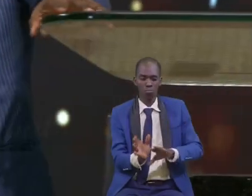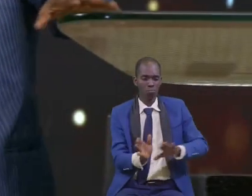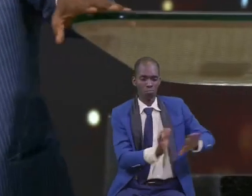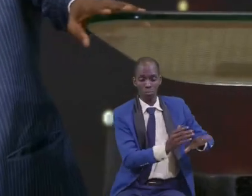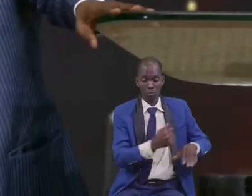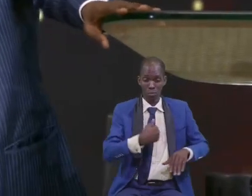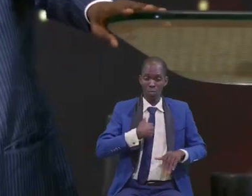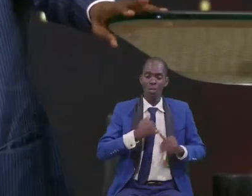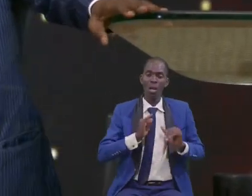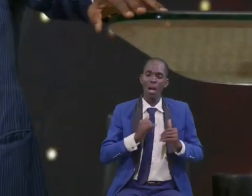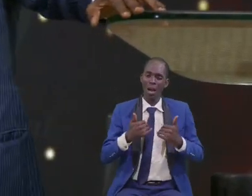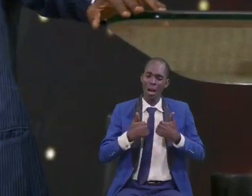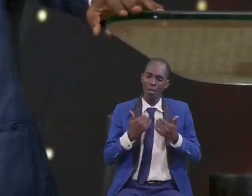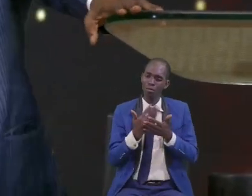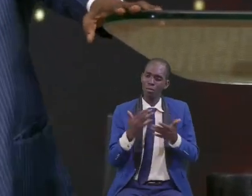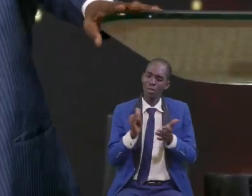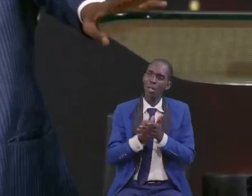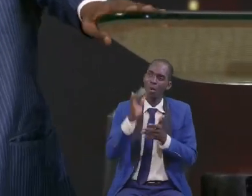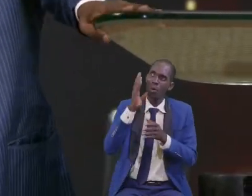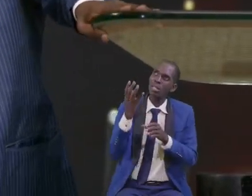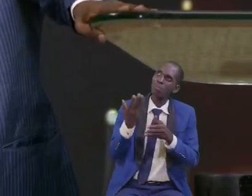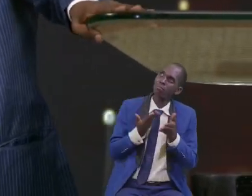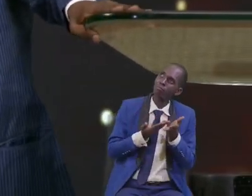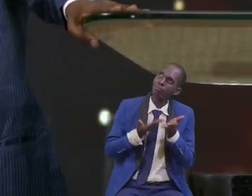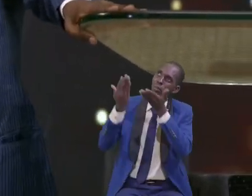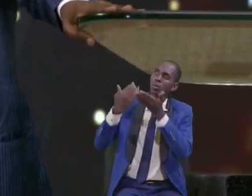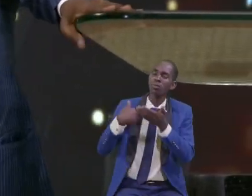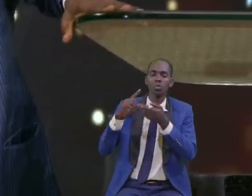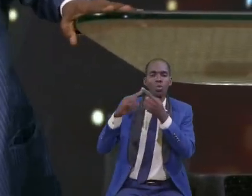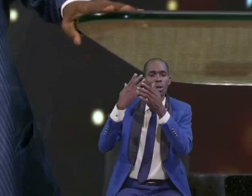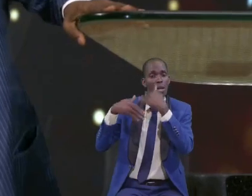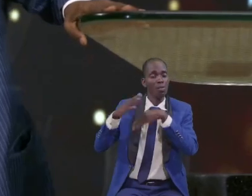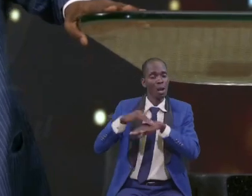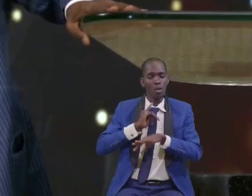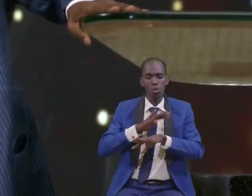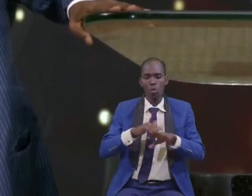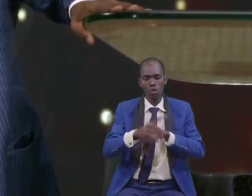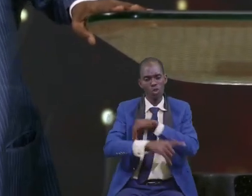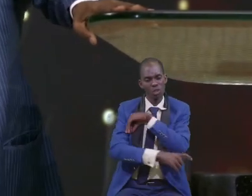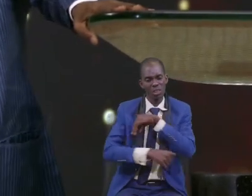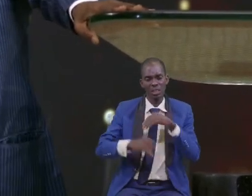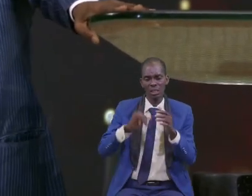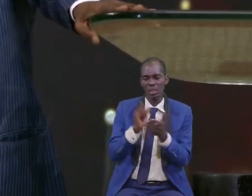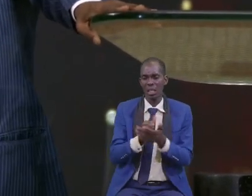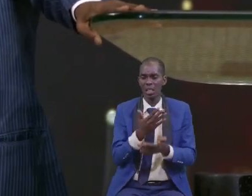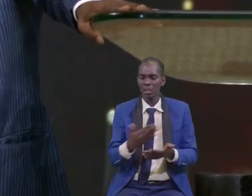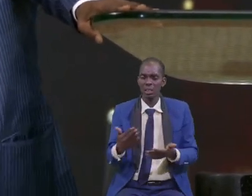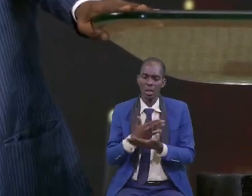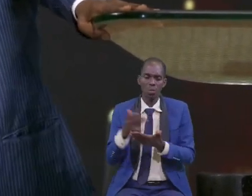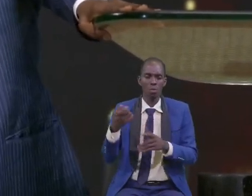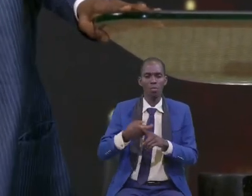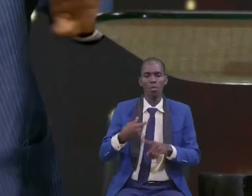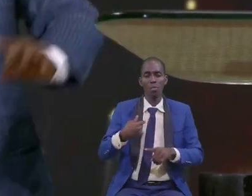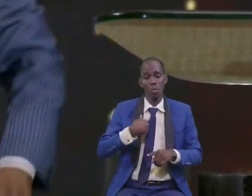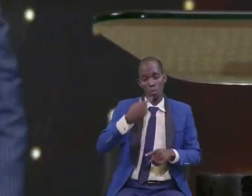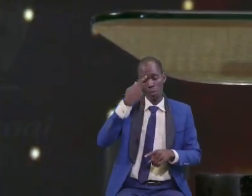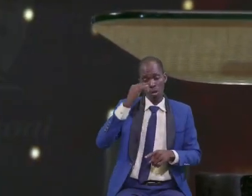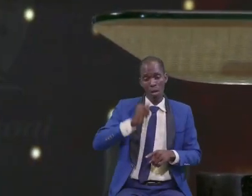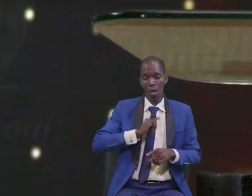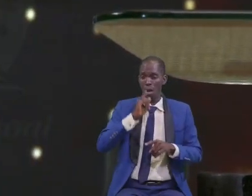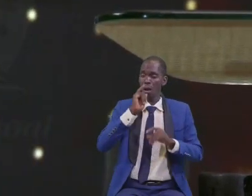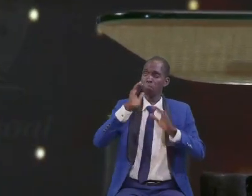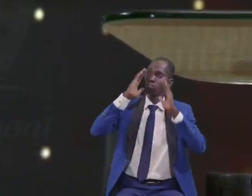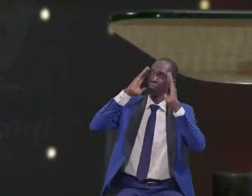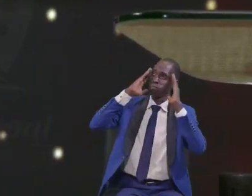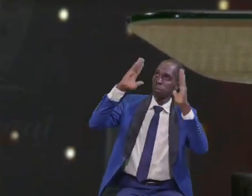heaven. And you want to take that thing away from me? No way. Because I've committed, consecrated everything to the Lord.